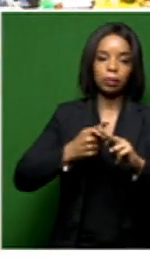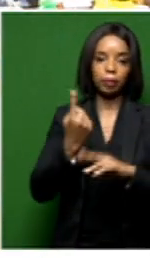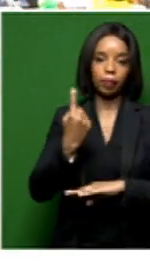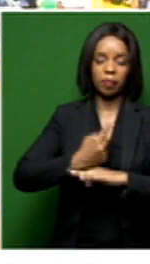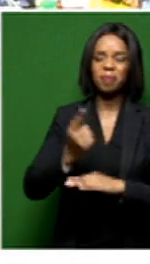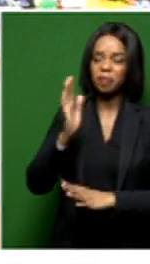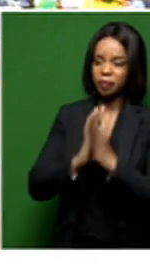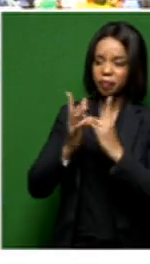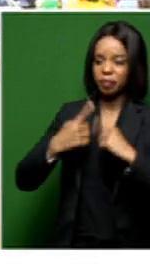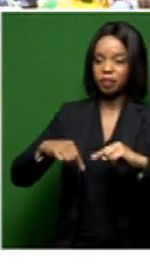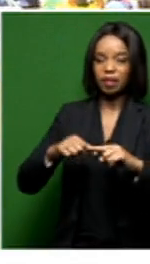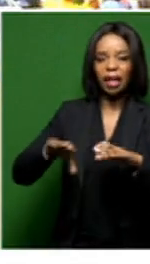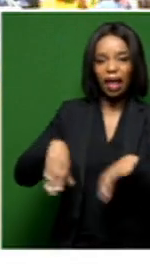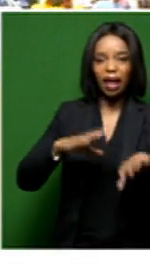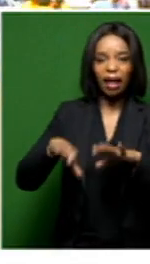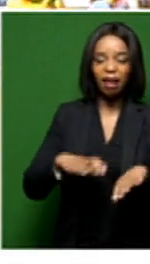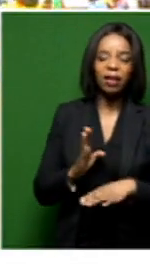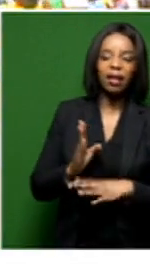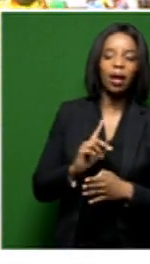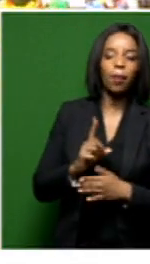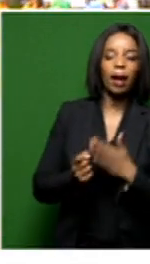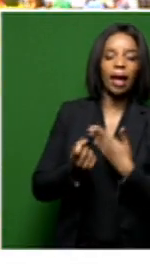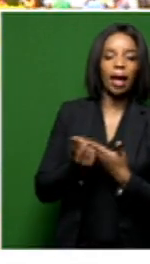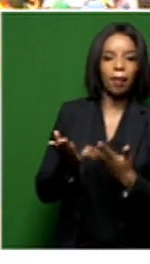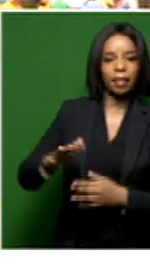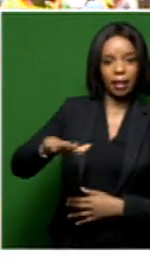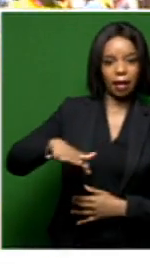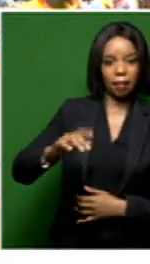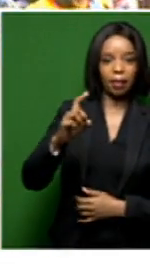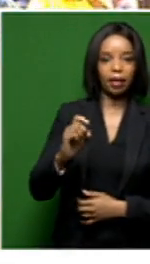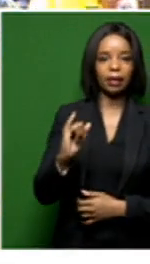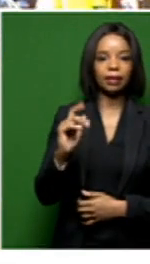are you attending at Xikundu this morning?